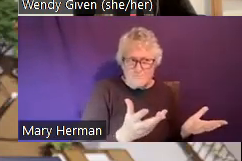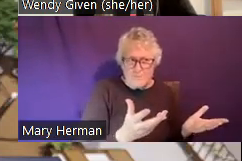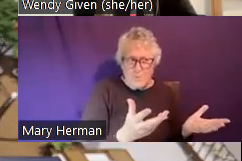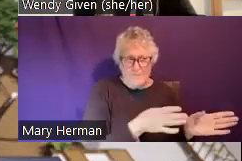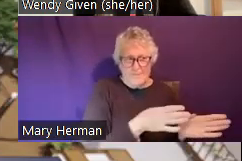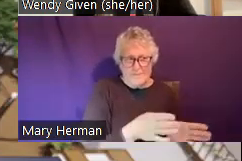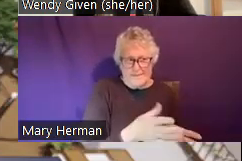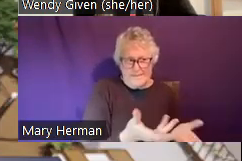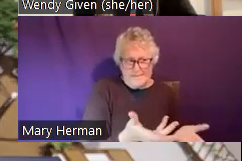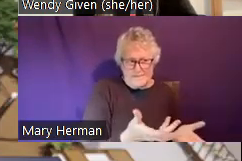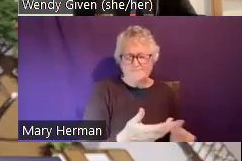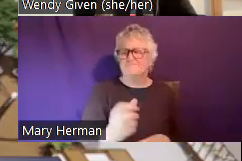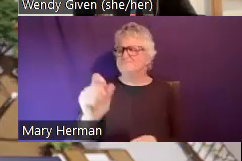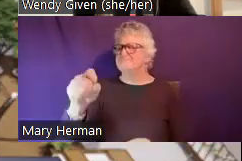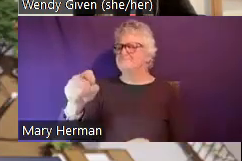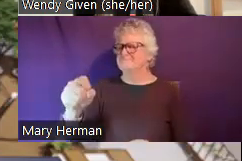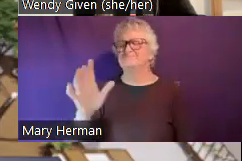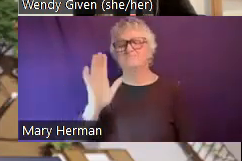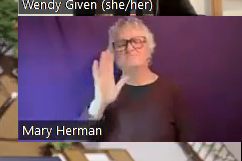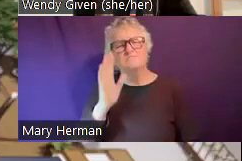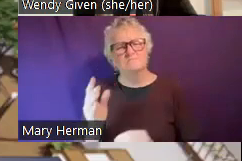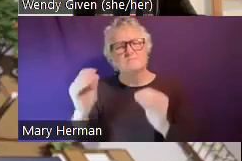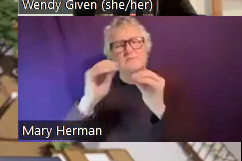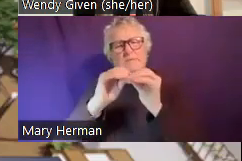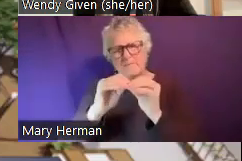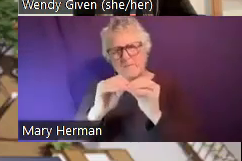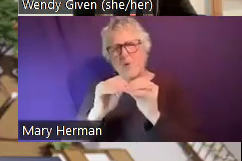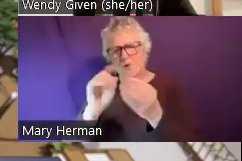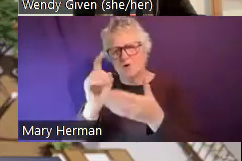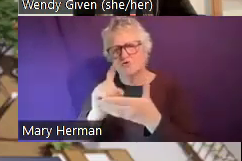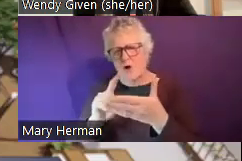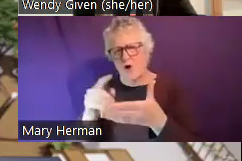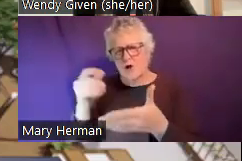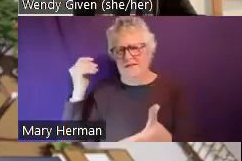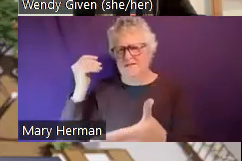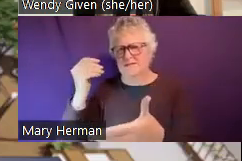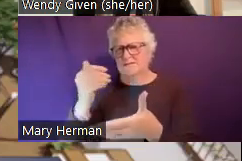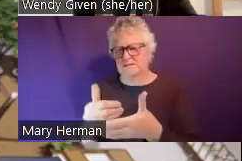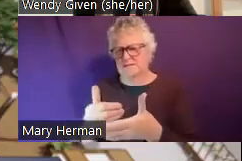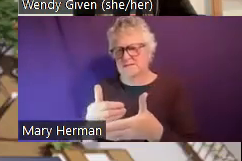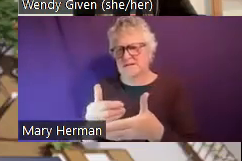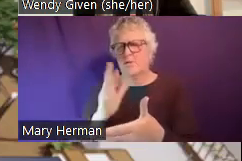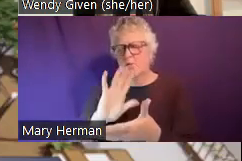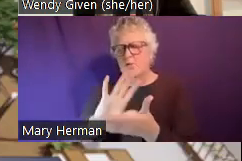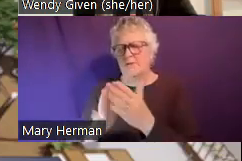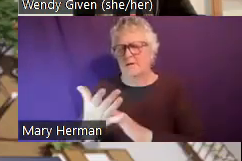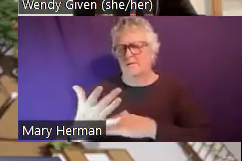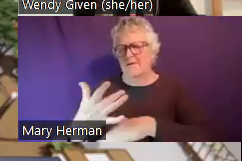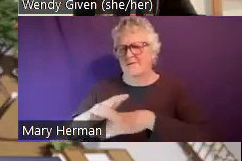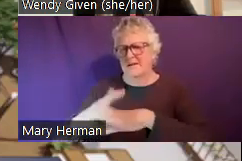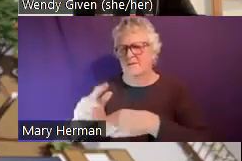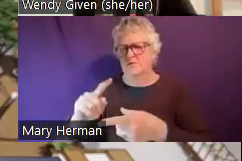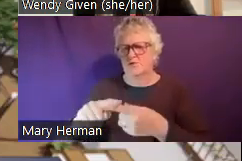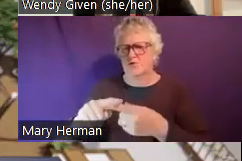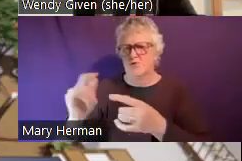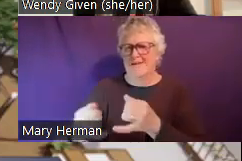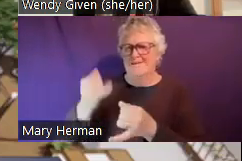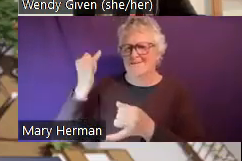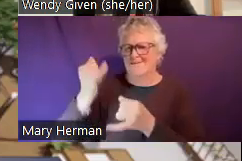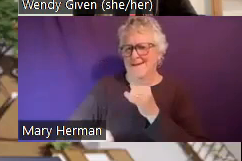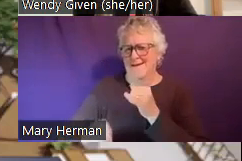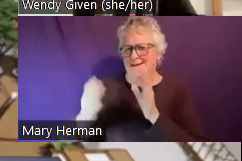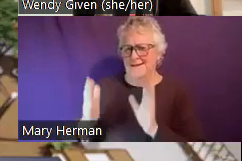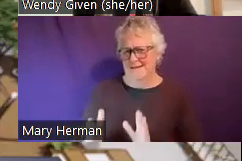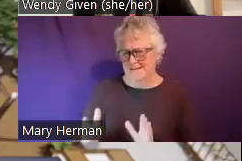Yeah, and there'll be more drawings and things that become available to the finalists as well. So Right. At